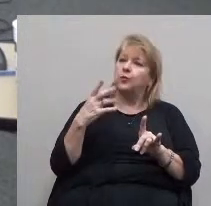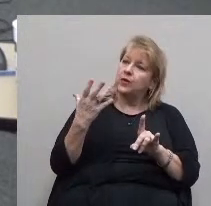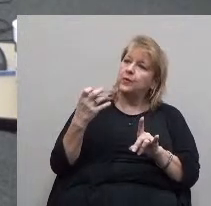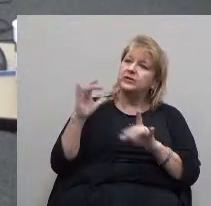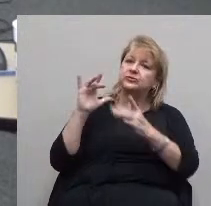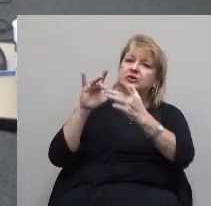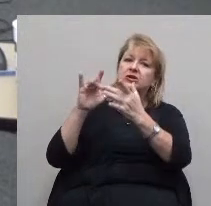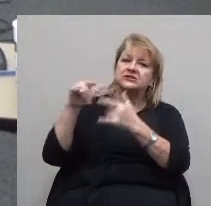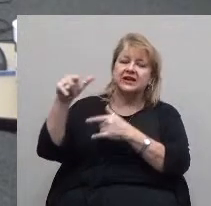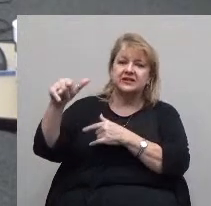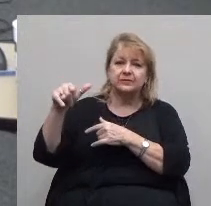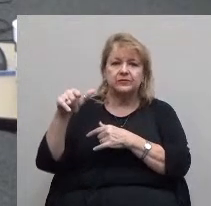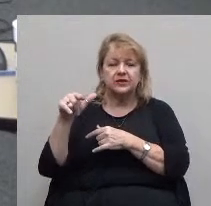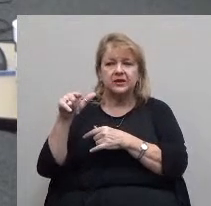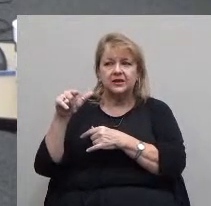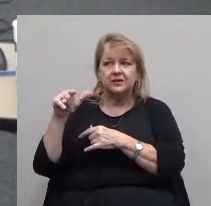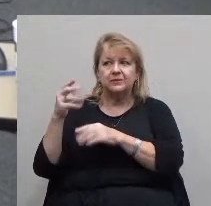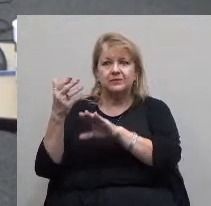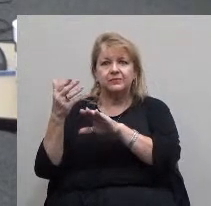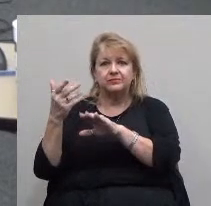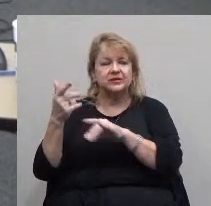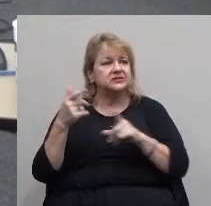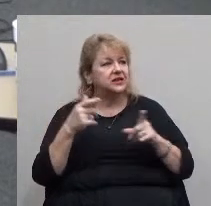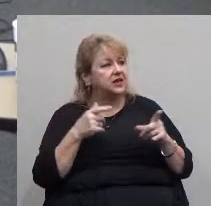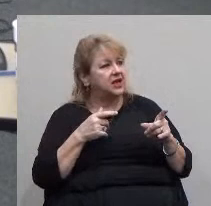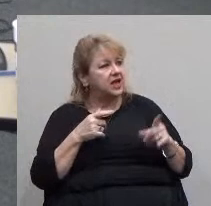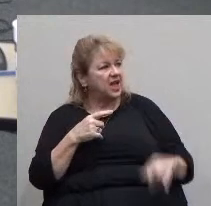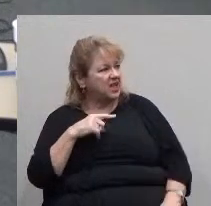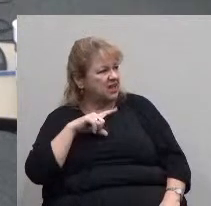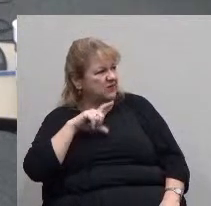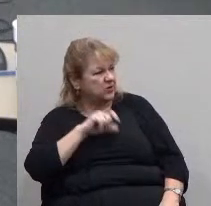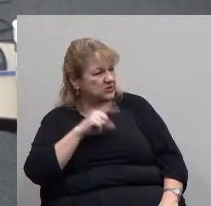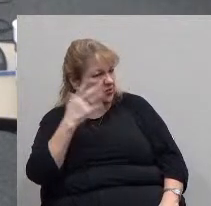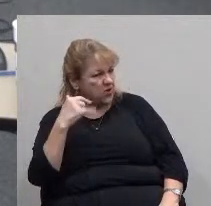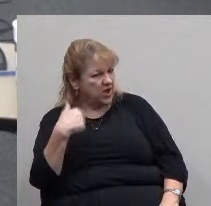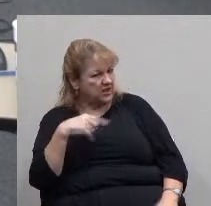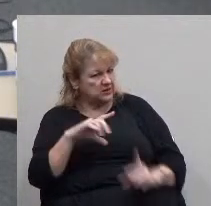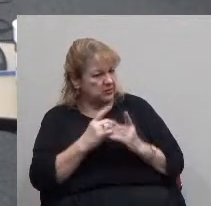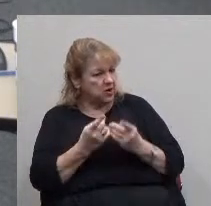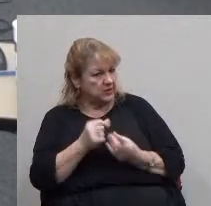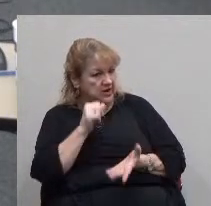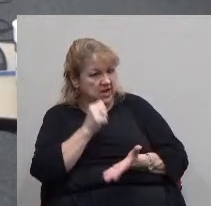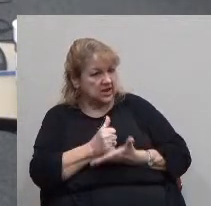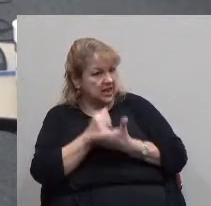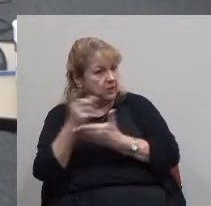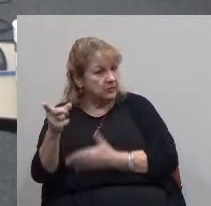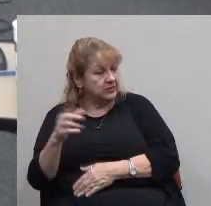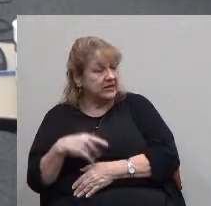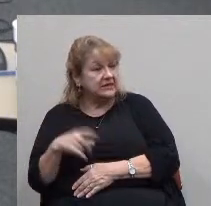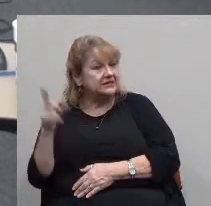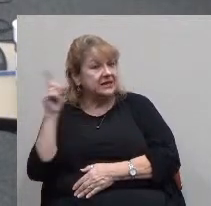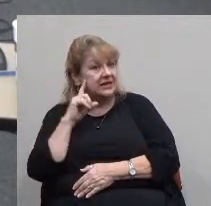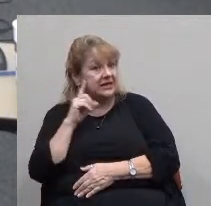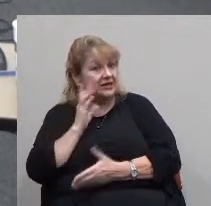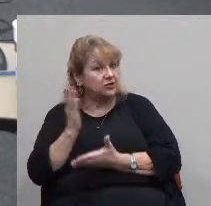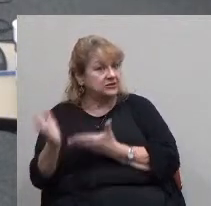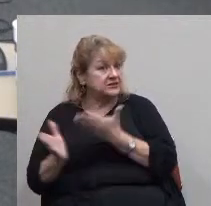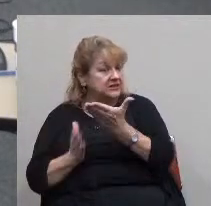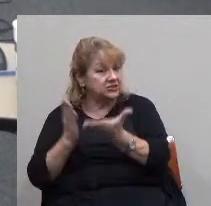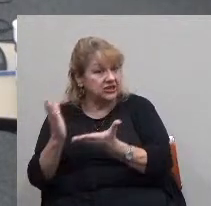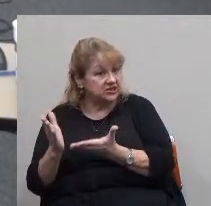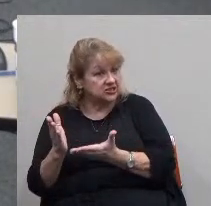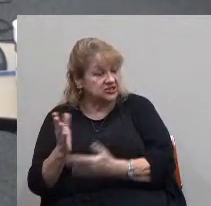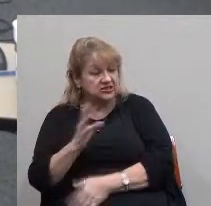well, why wouldn't the department help this guy or this legislator? Did he hear out the suggestions